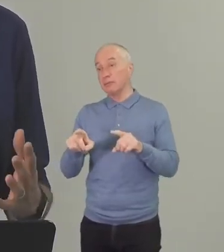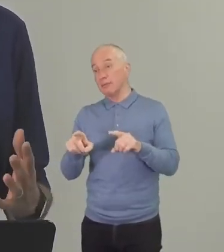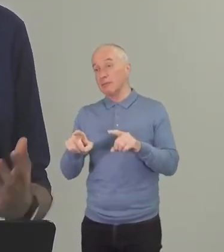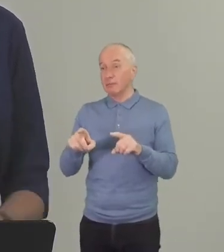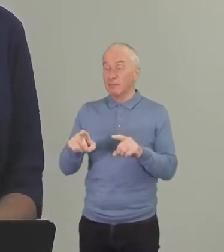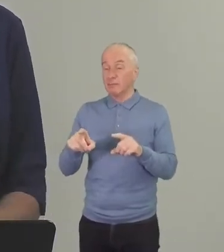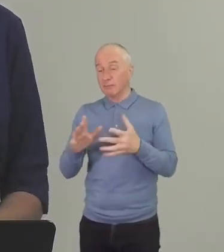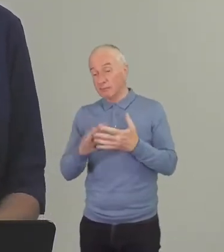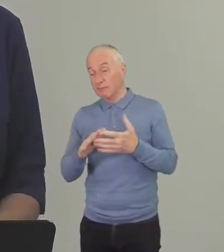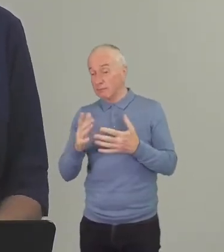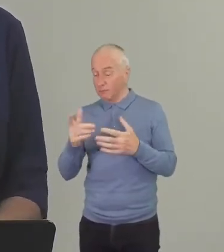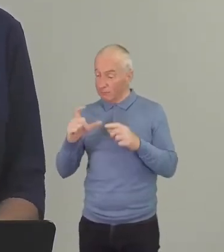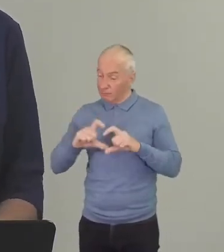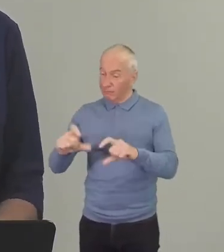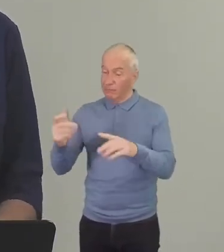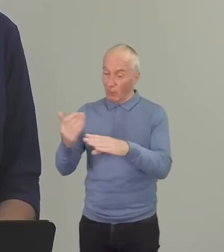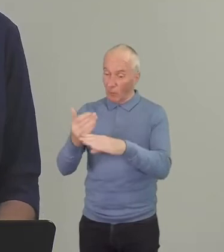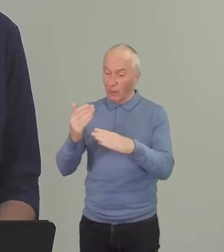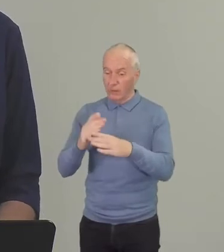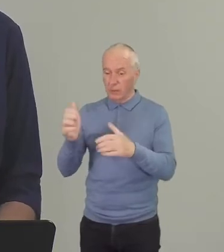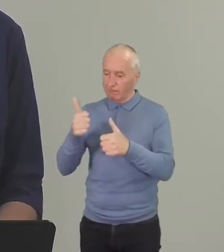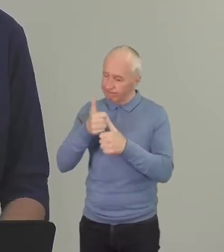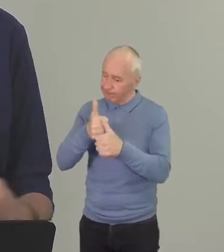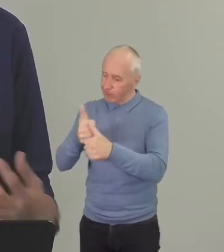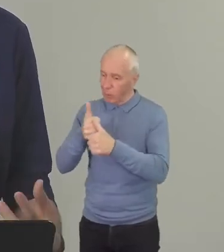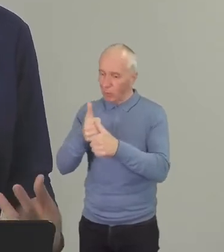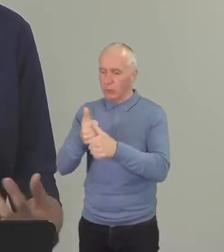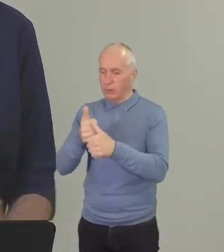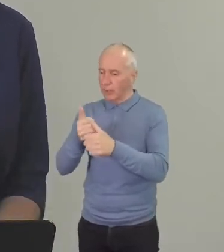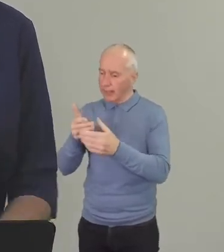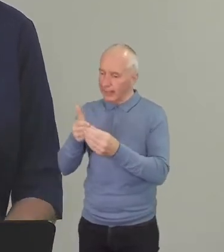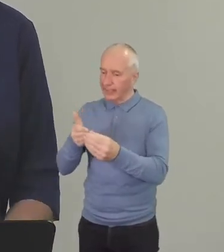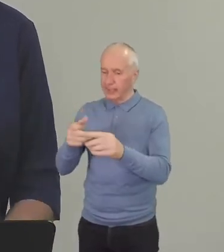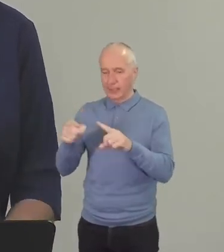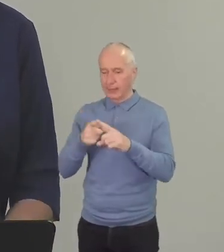And so that's work that continues as we kind of seek to support the leadership and some of the